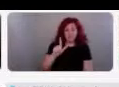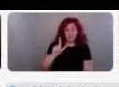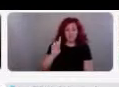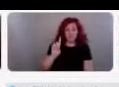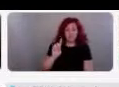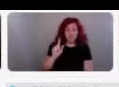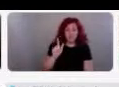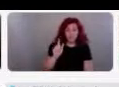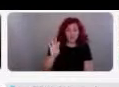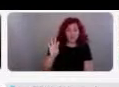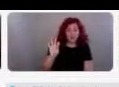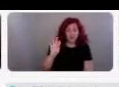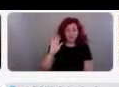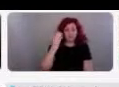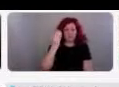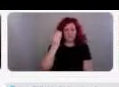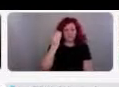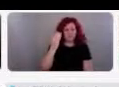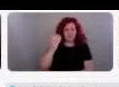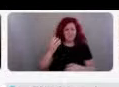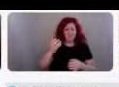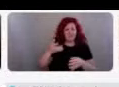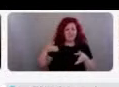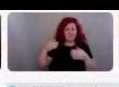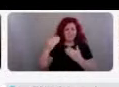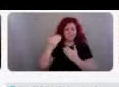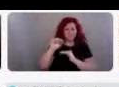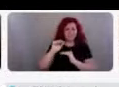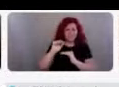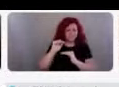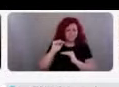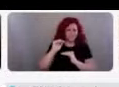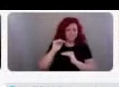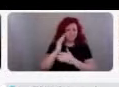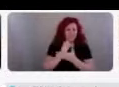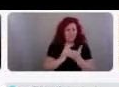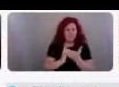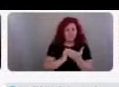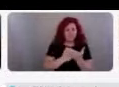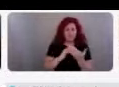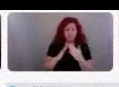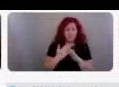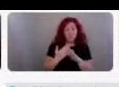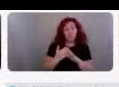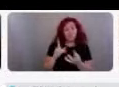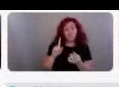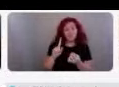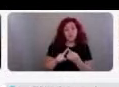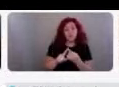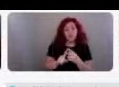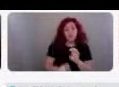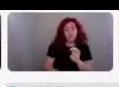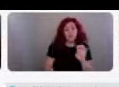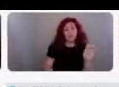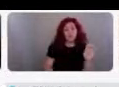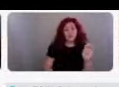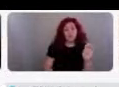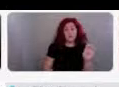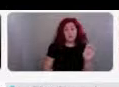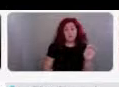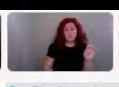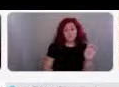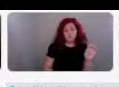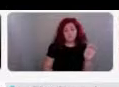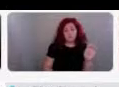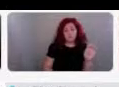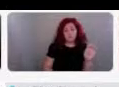they've cut off some of our um some of our community to the east where